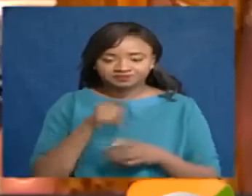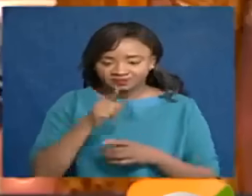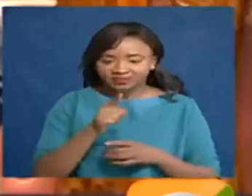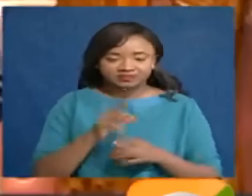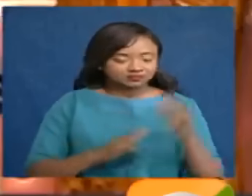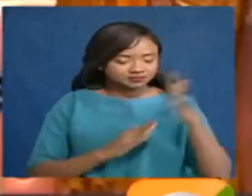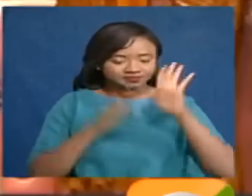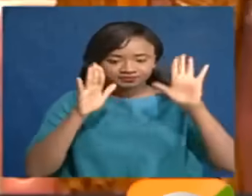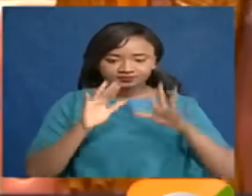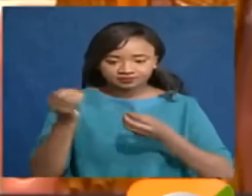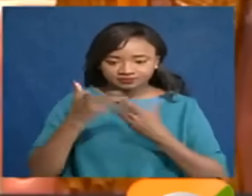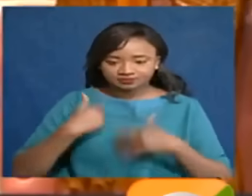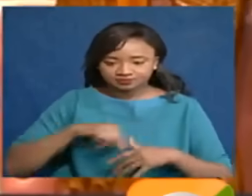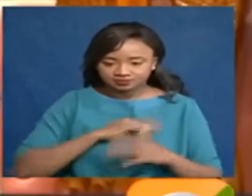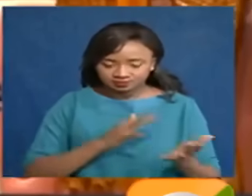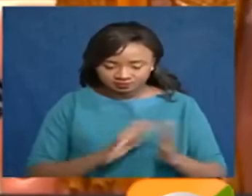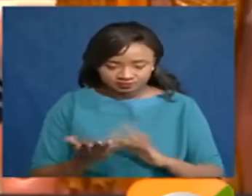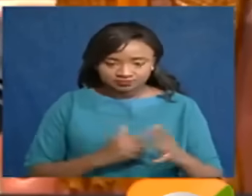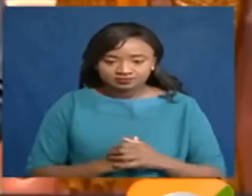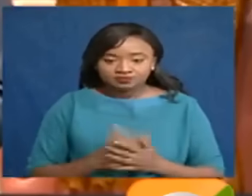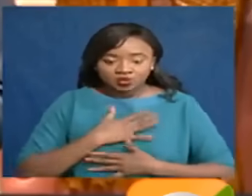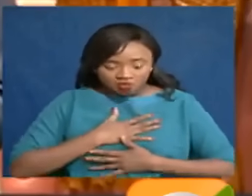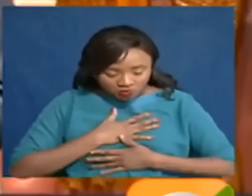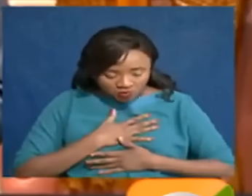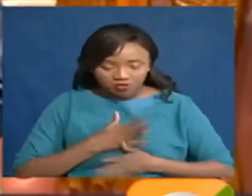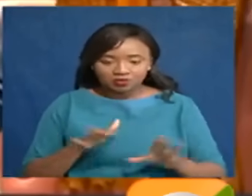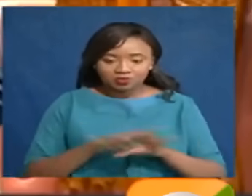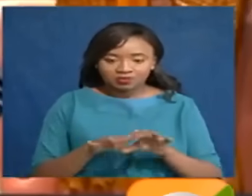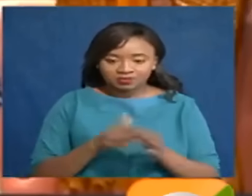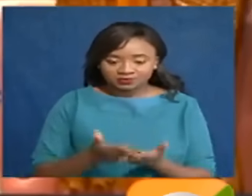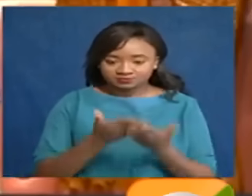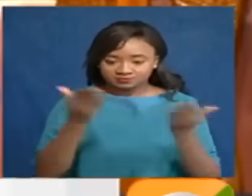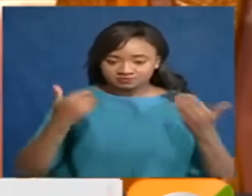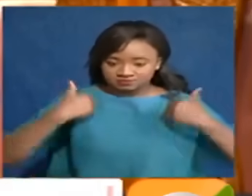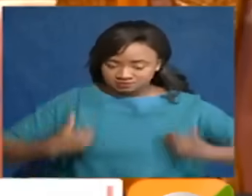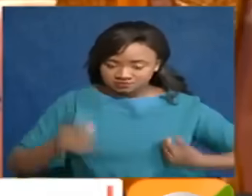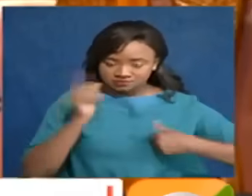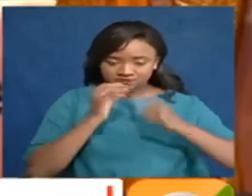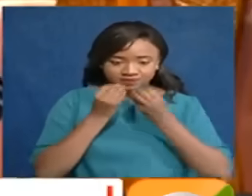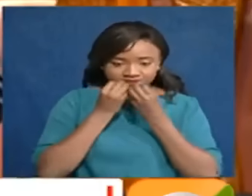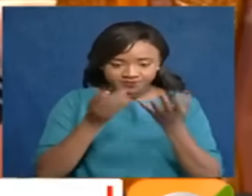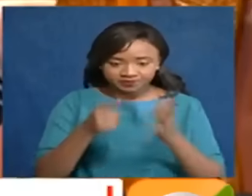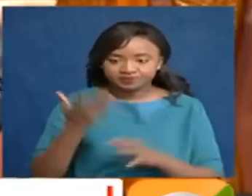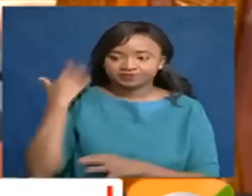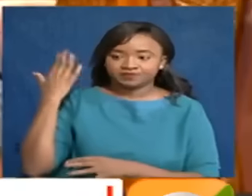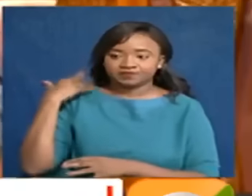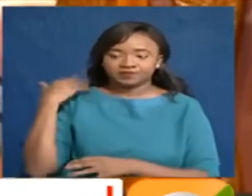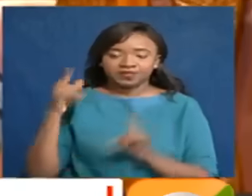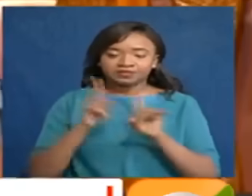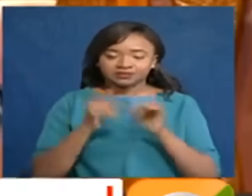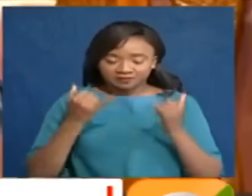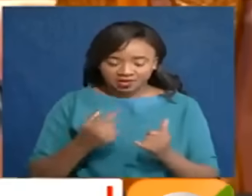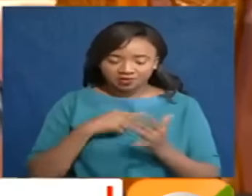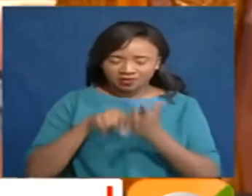determinants. Honourable members, I have stated in the past and now reiterate today that in the face